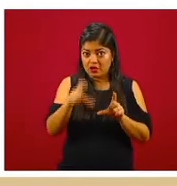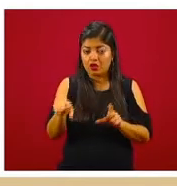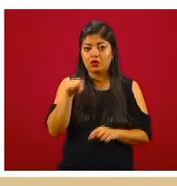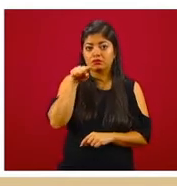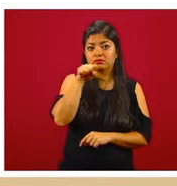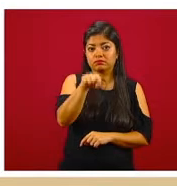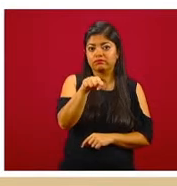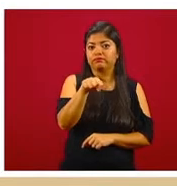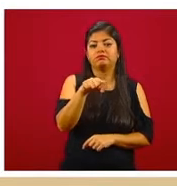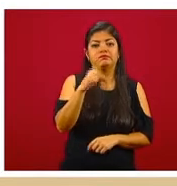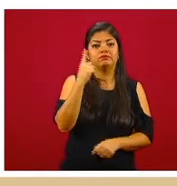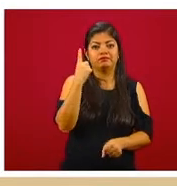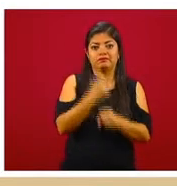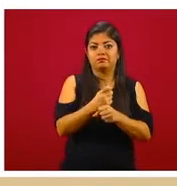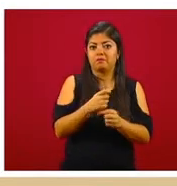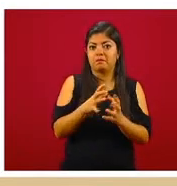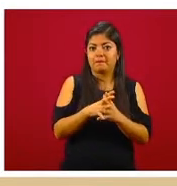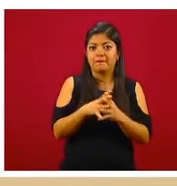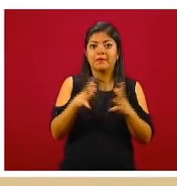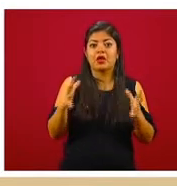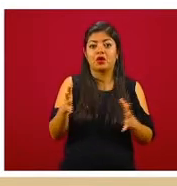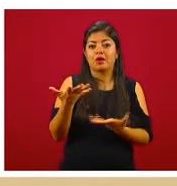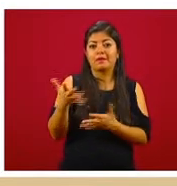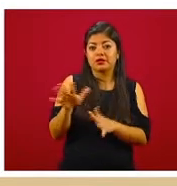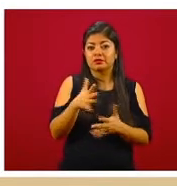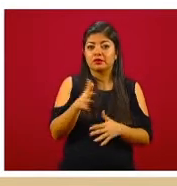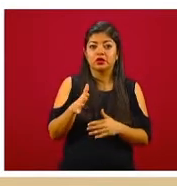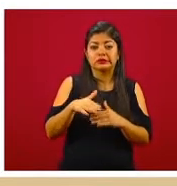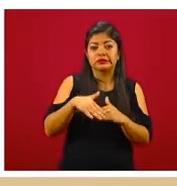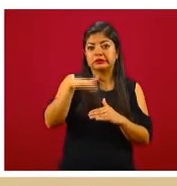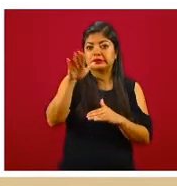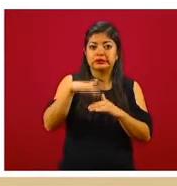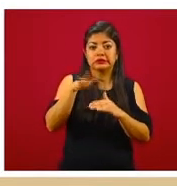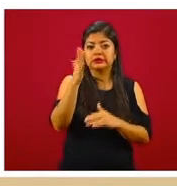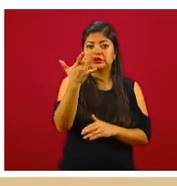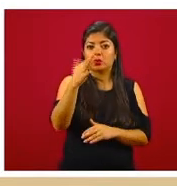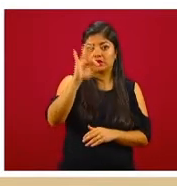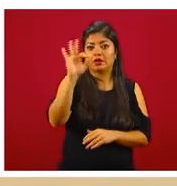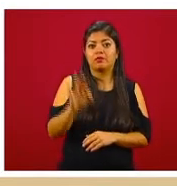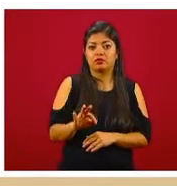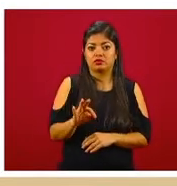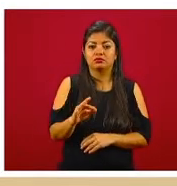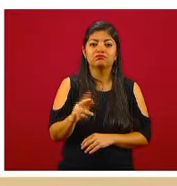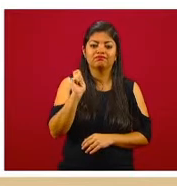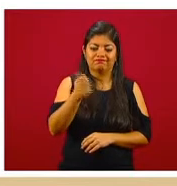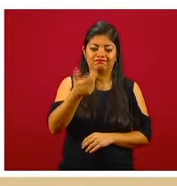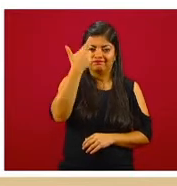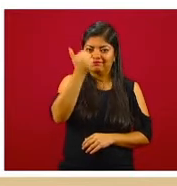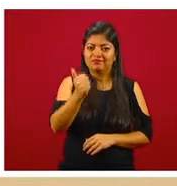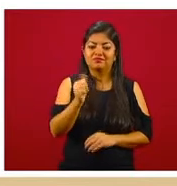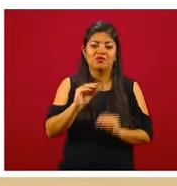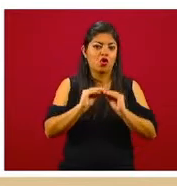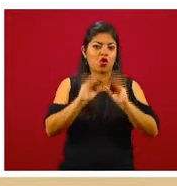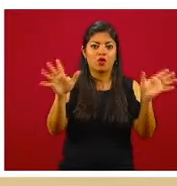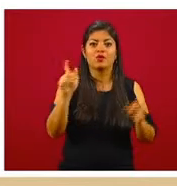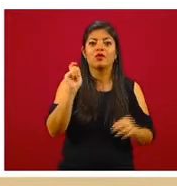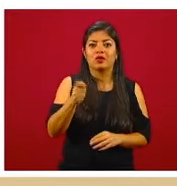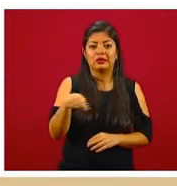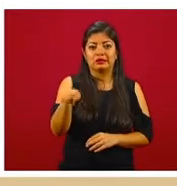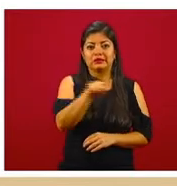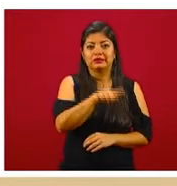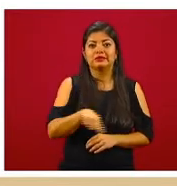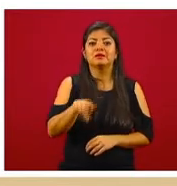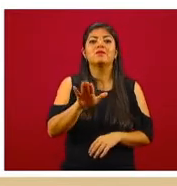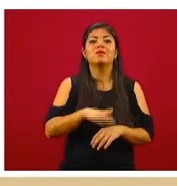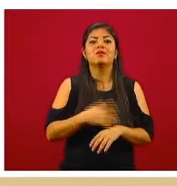momento ha the sido la que ocupa metropolis in prácticamente la Mexico mitad City has de los casos permanently, up to this acumulados. La point, razón es obvia, la is hemos at dicho the una y otra forefront vez, on the es la half of zona the más cases